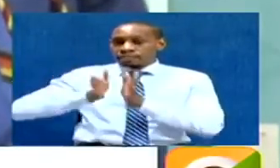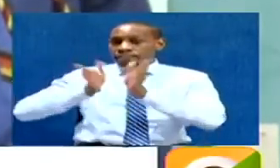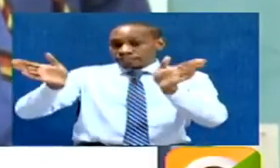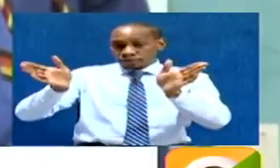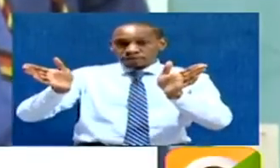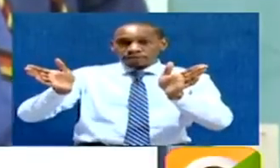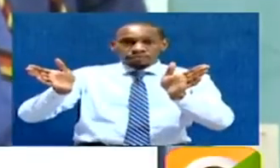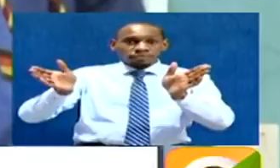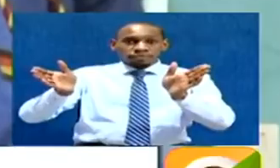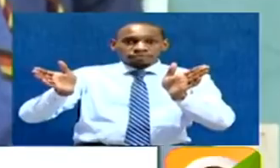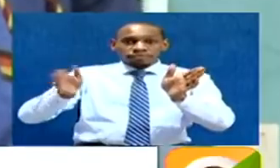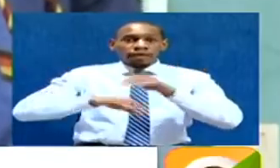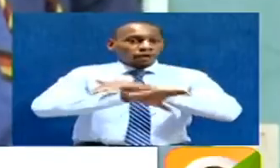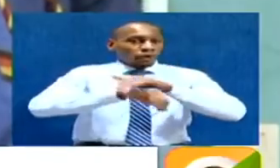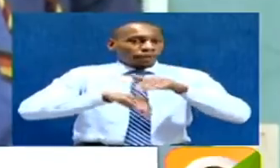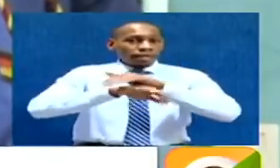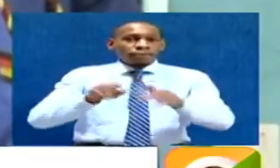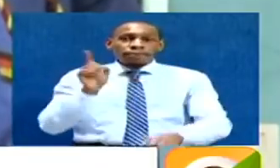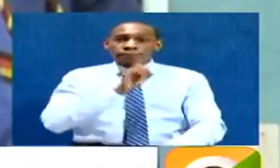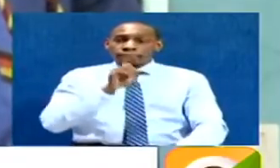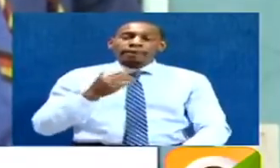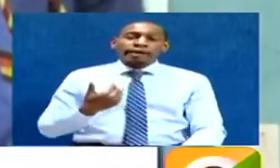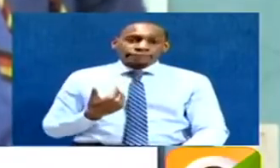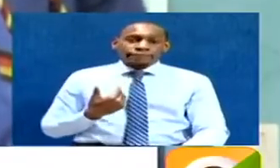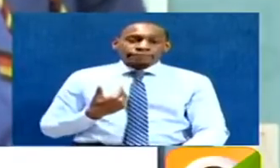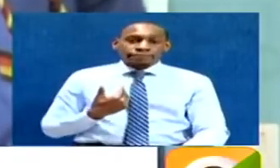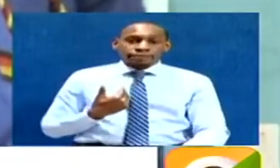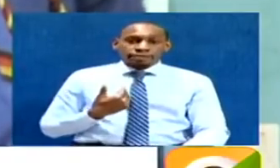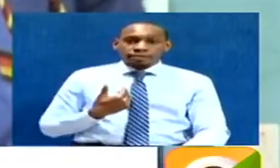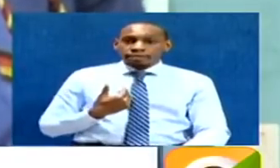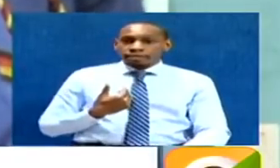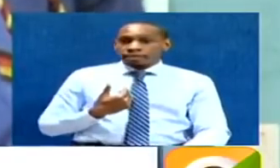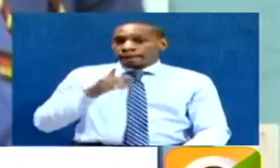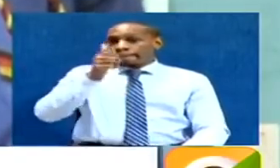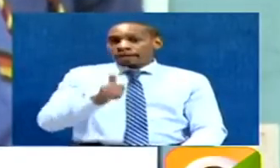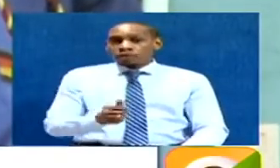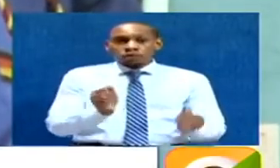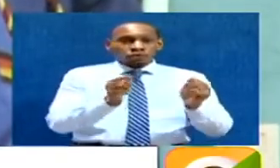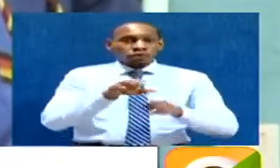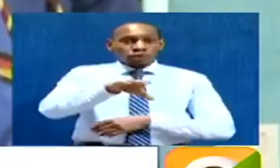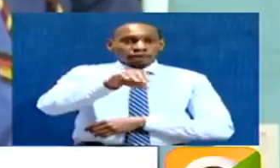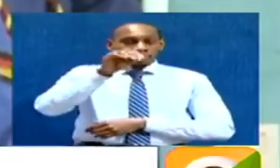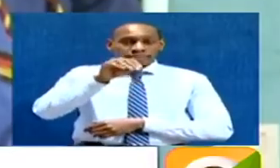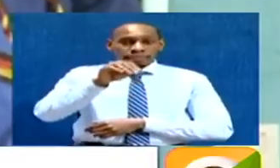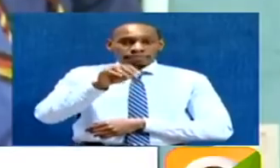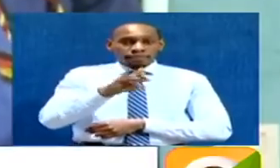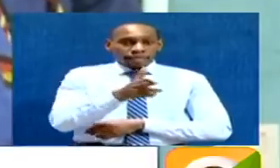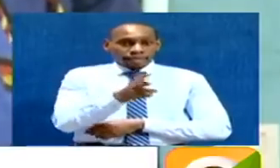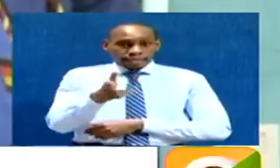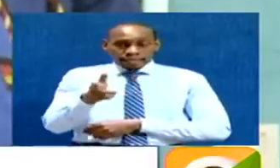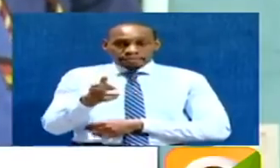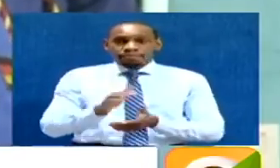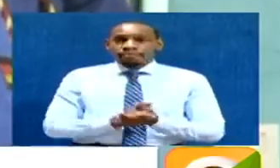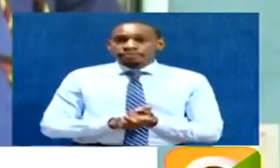na uwizi ya mabavu ya kutubia bunduki na tujawahi kupata hizo bunduki. Kwa